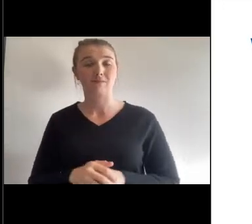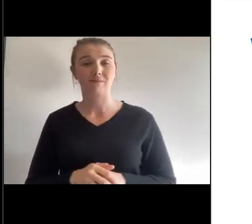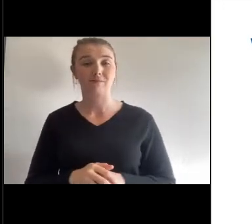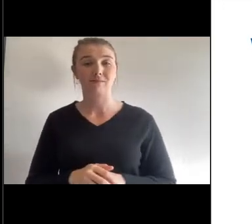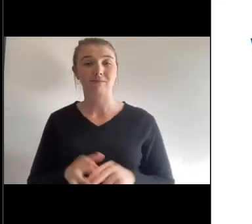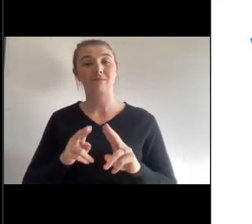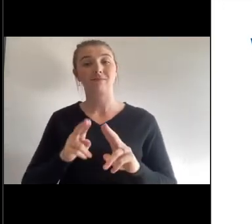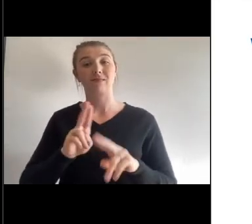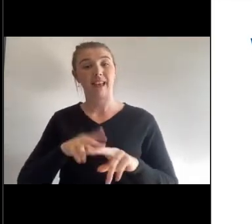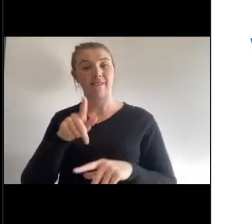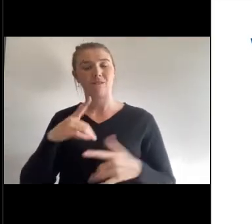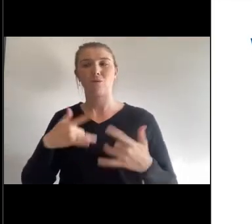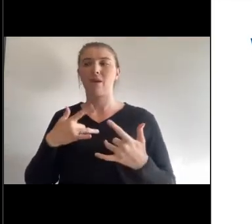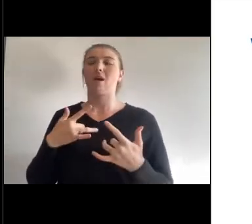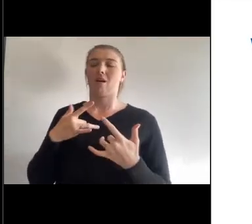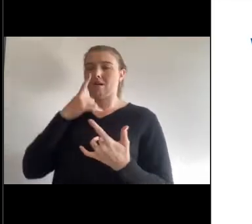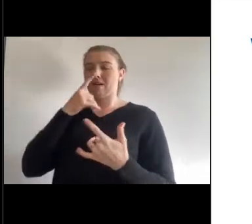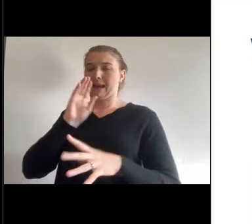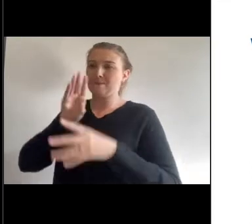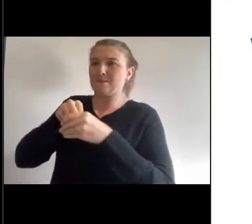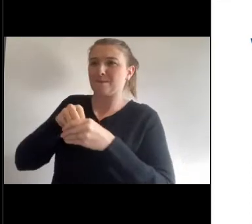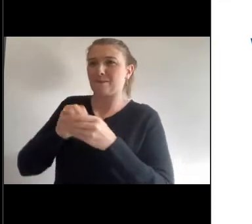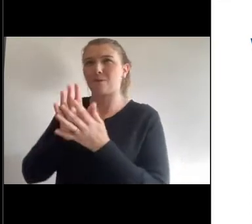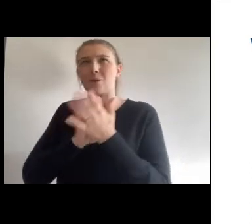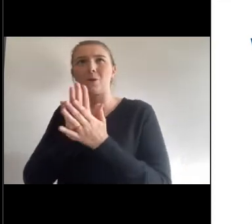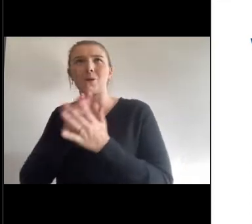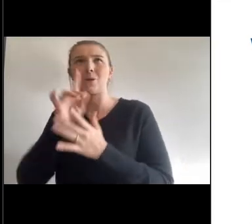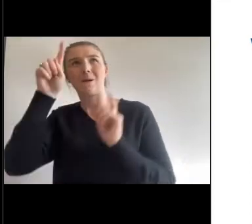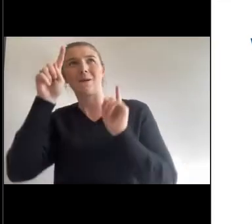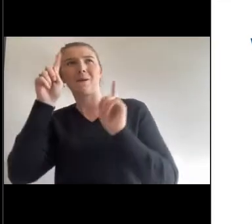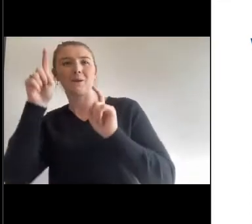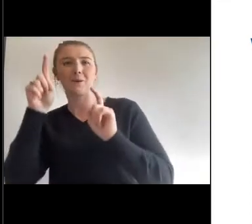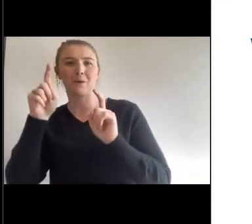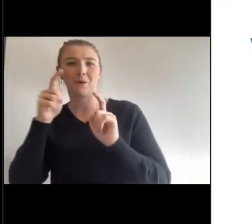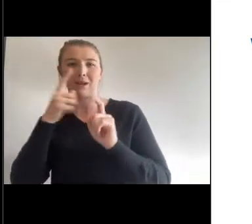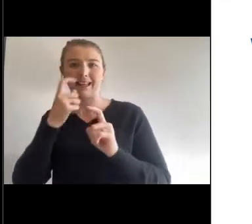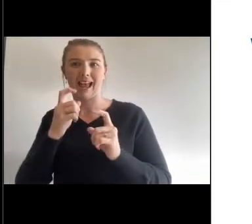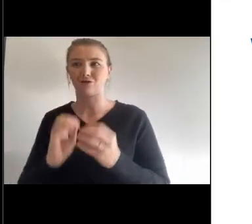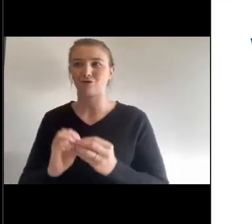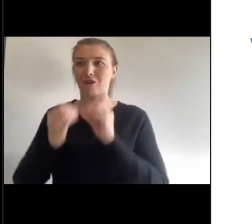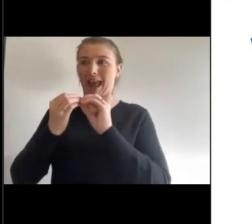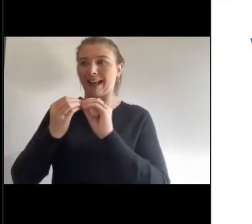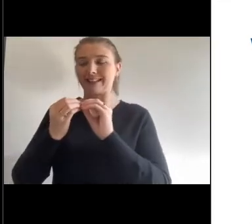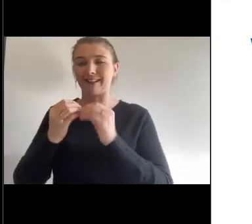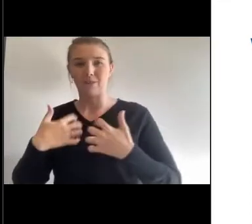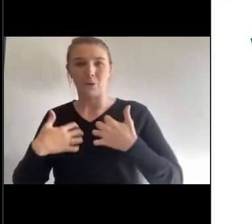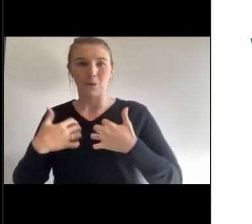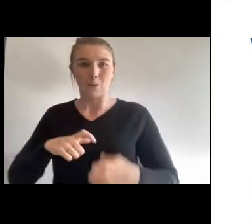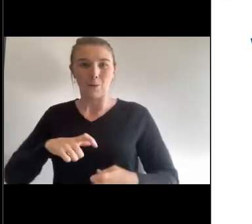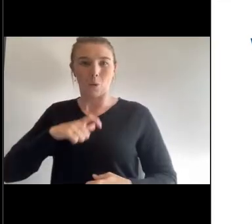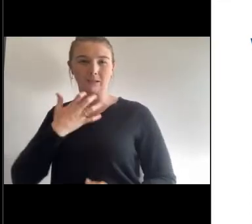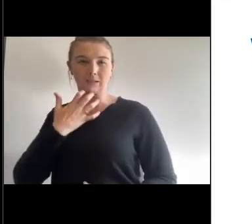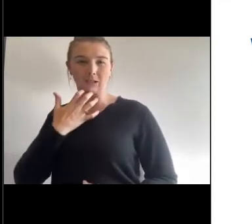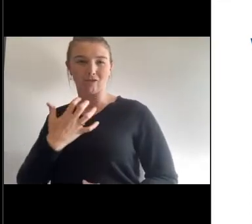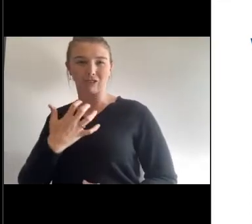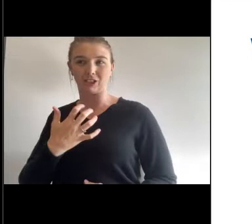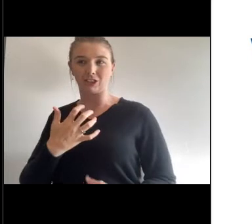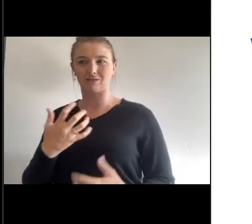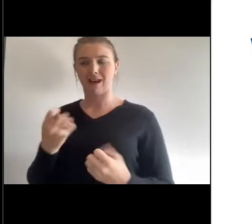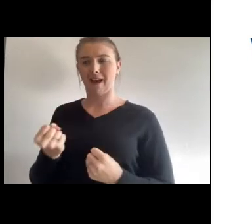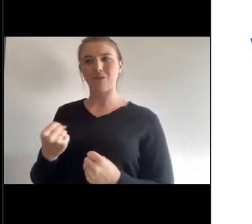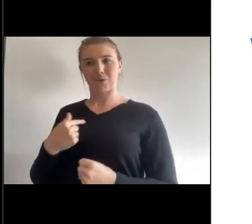able to be innovative and creative, perhaps feel more courageous, they feel like they're really making a difference, and that in